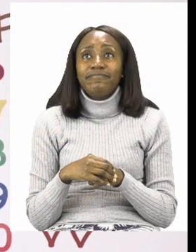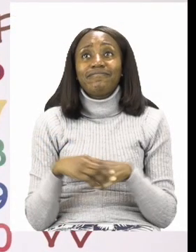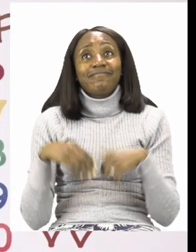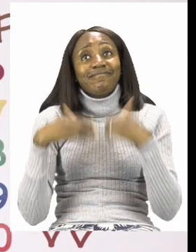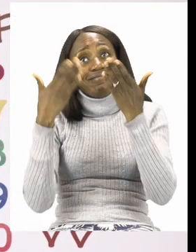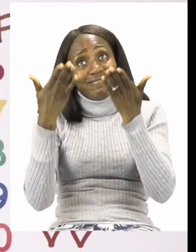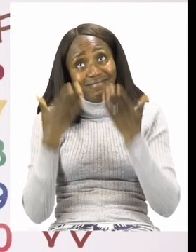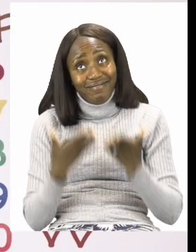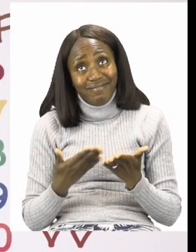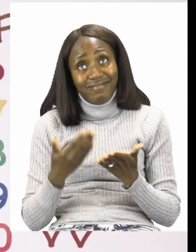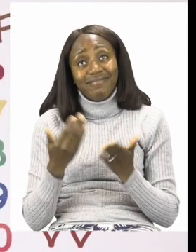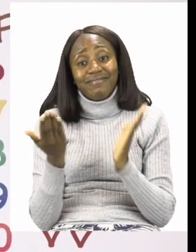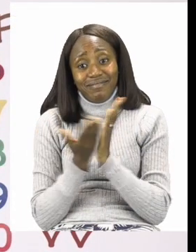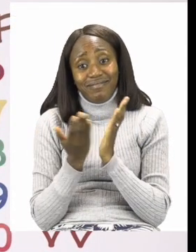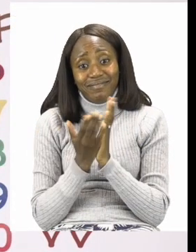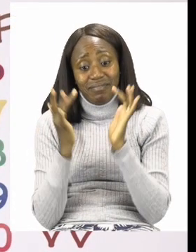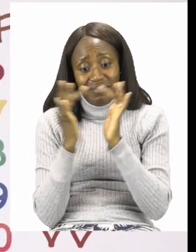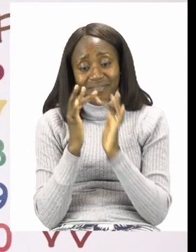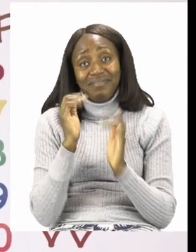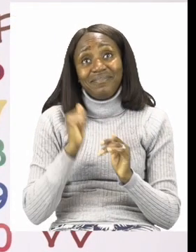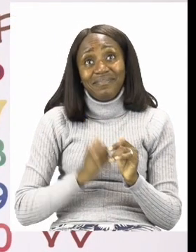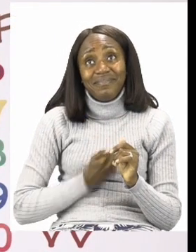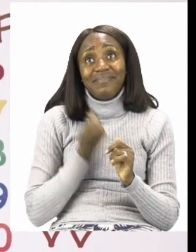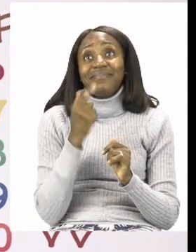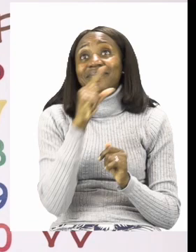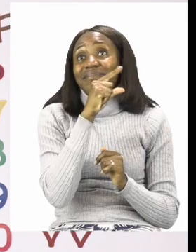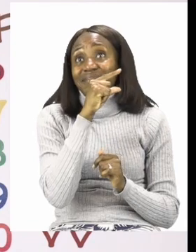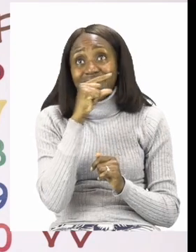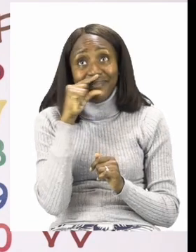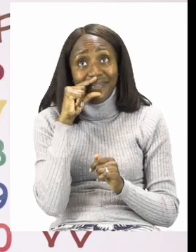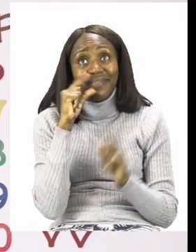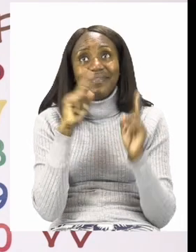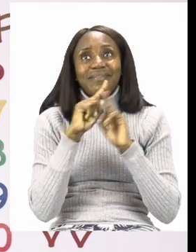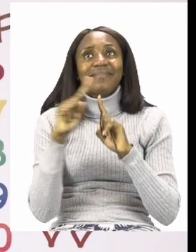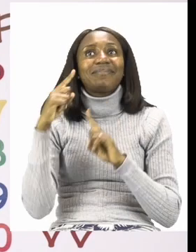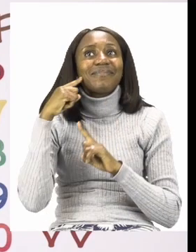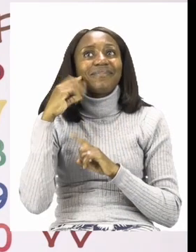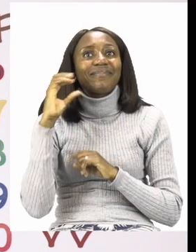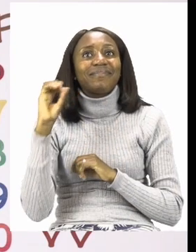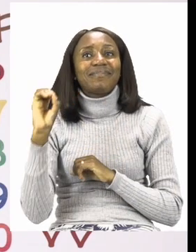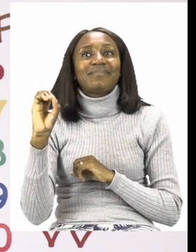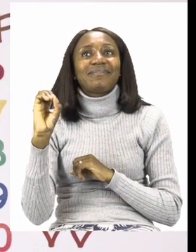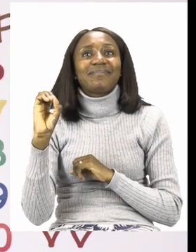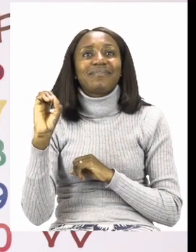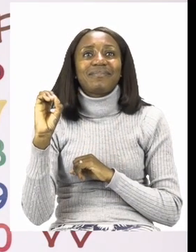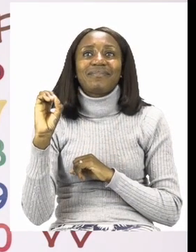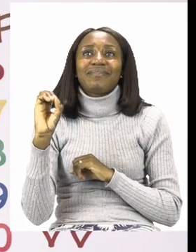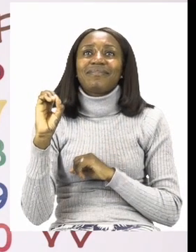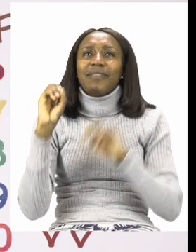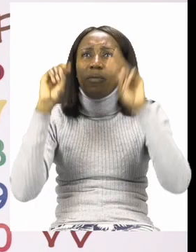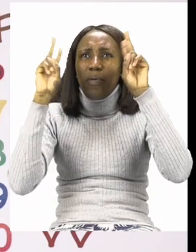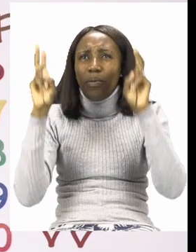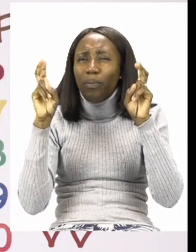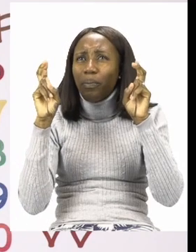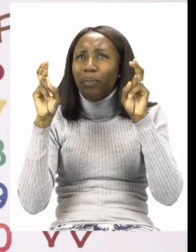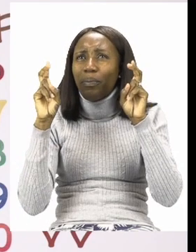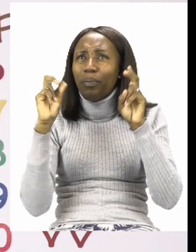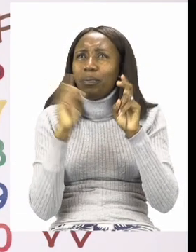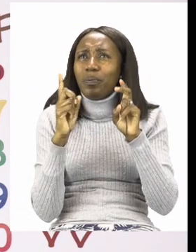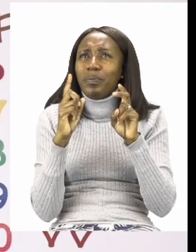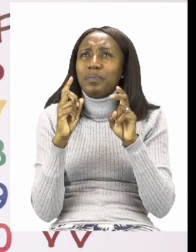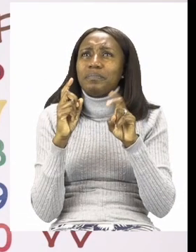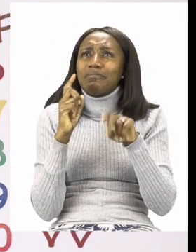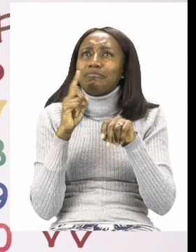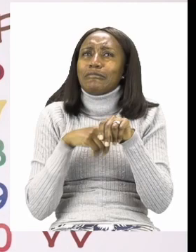Welcome to My Zone Online School. I am Teacher Hartung and our theme for this week